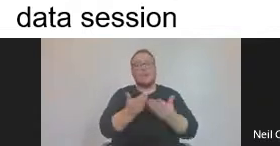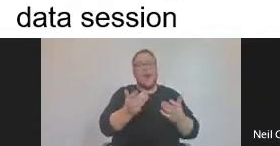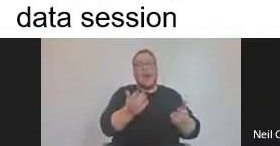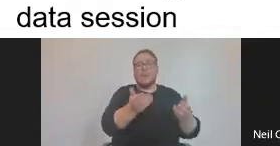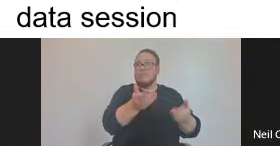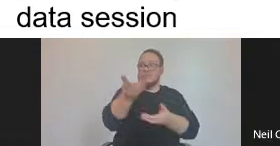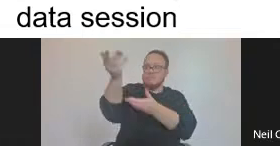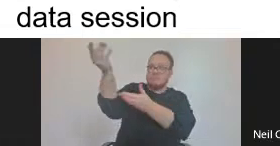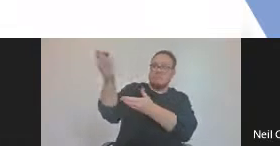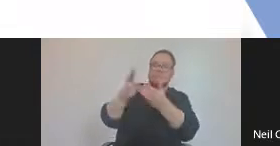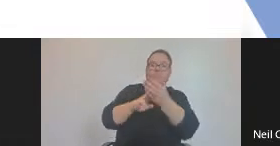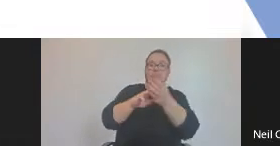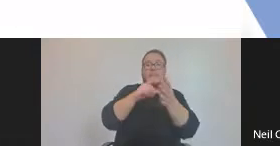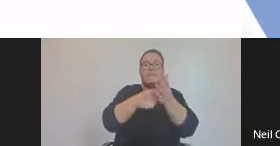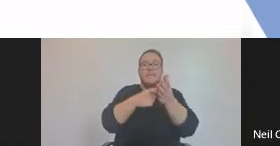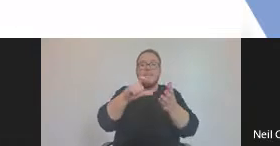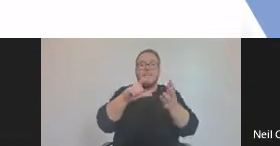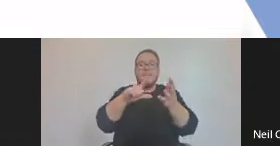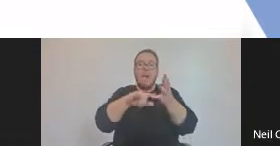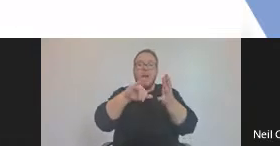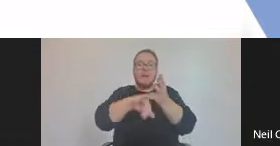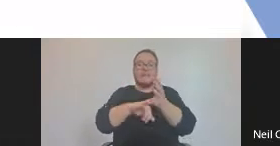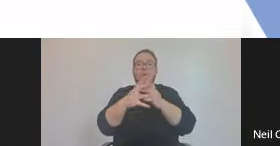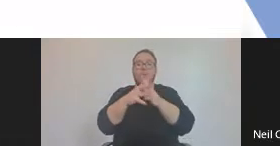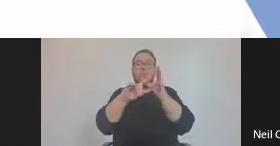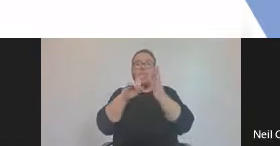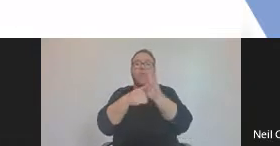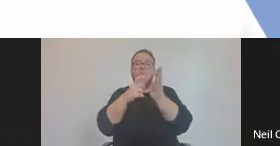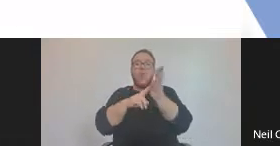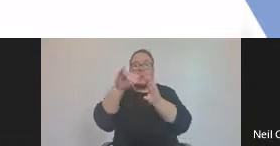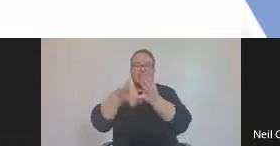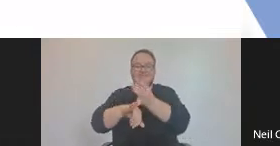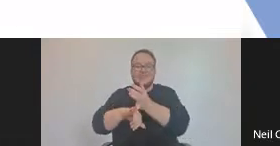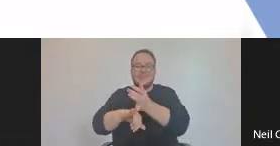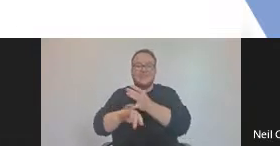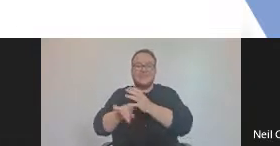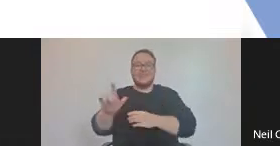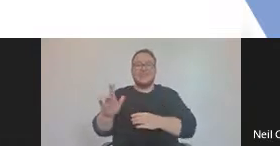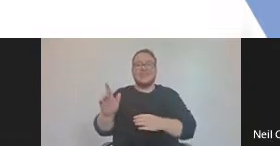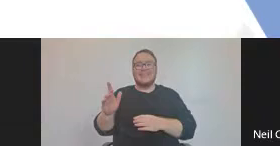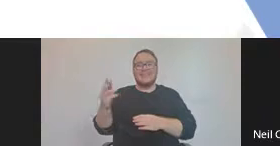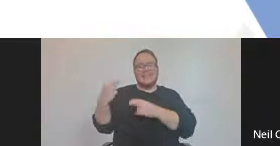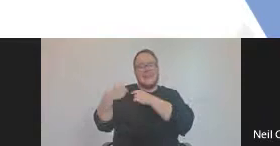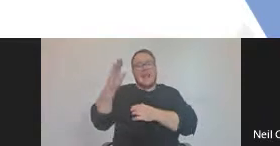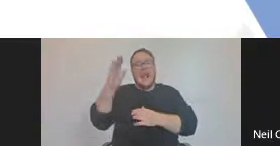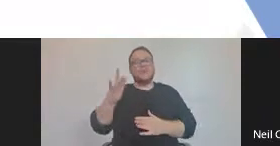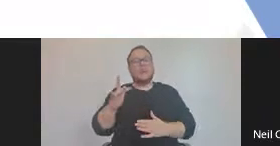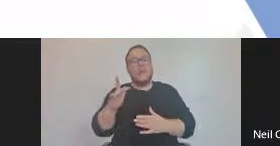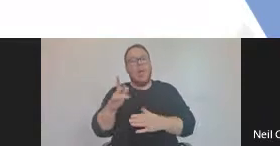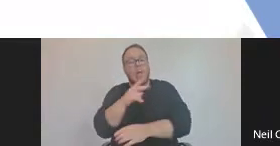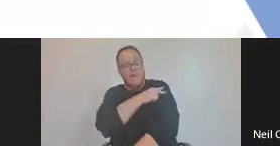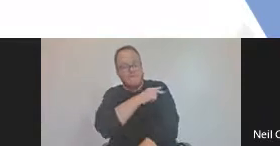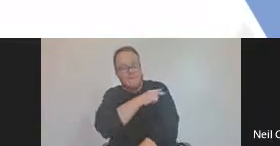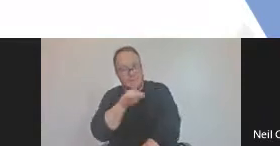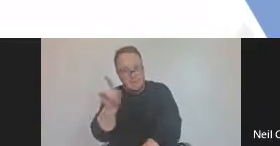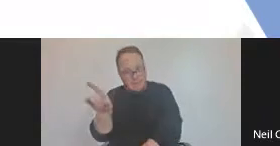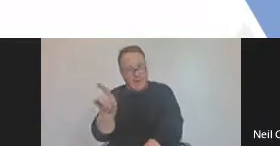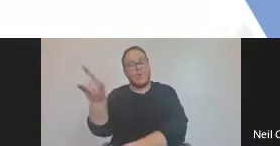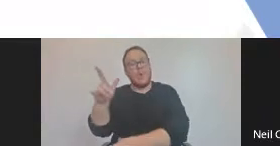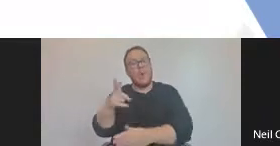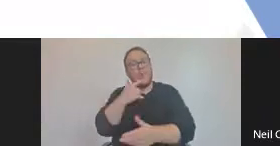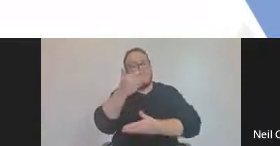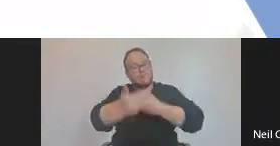Marcus Warnes, our Accountable Officer for the 6 Staffordshire and Stoke-on-Trent CCGs, for him to update on